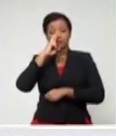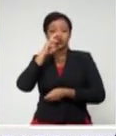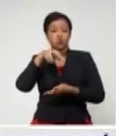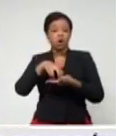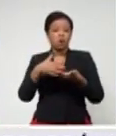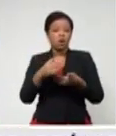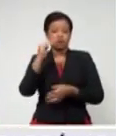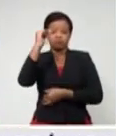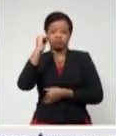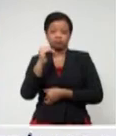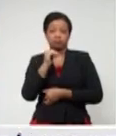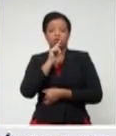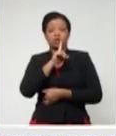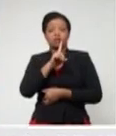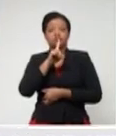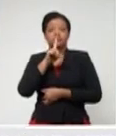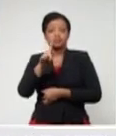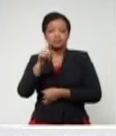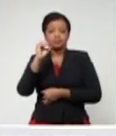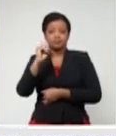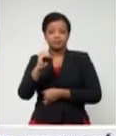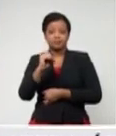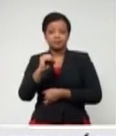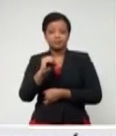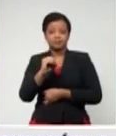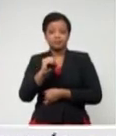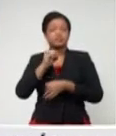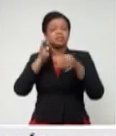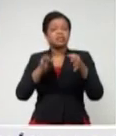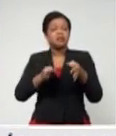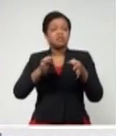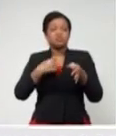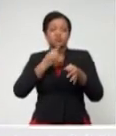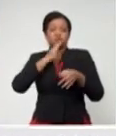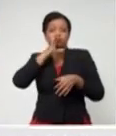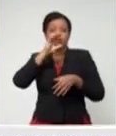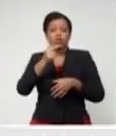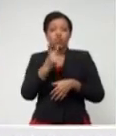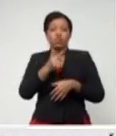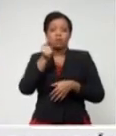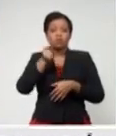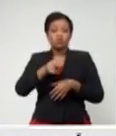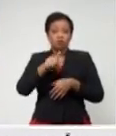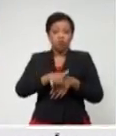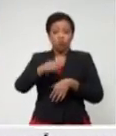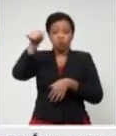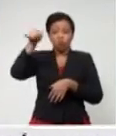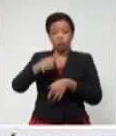As I always mention, 2 patients were previously evacuated at the start of the pandemic.